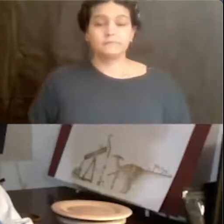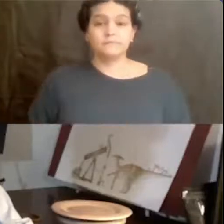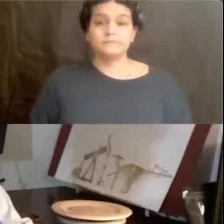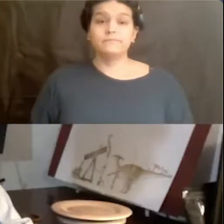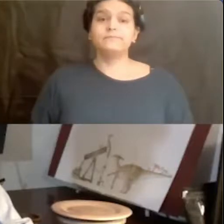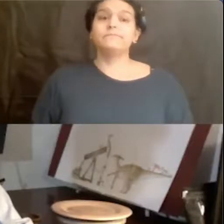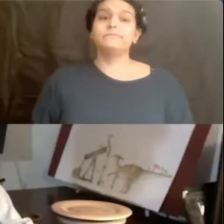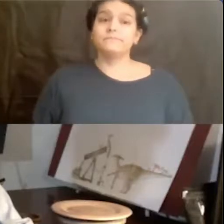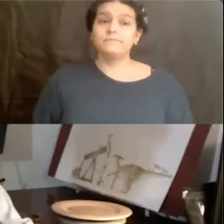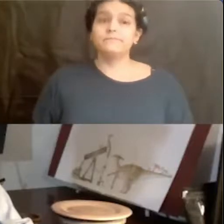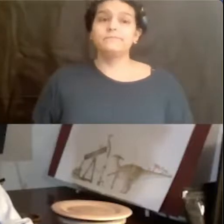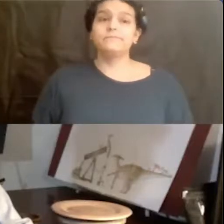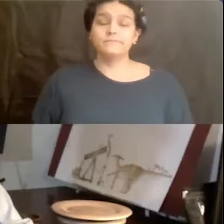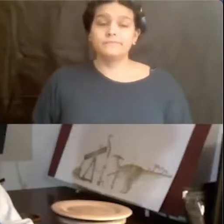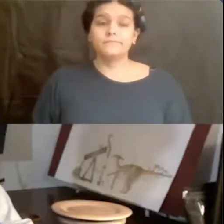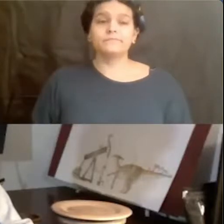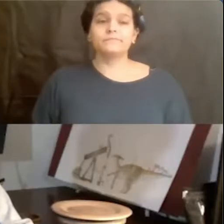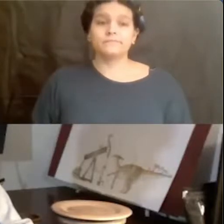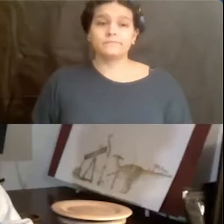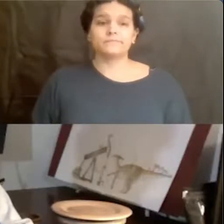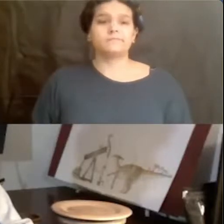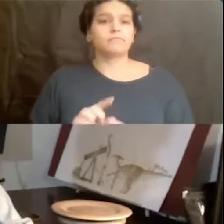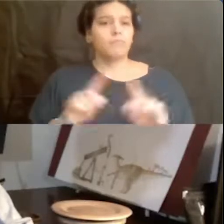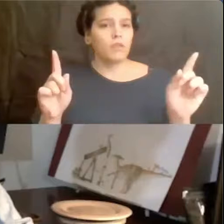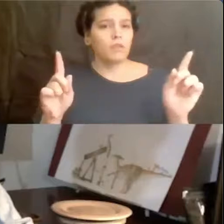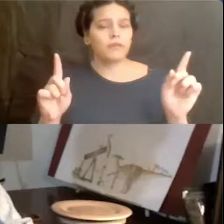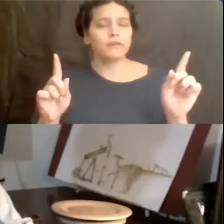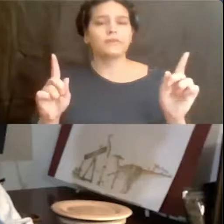with, with people is that,